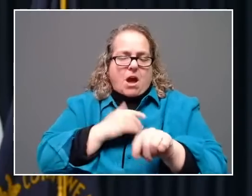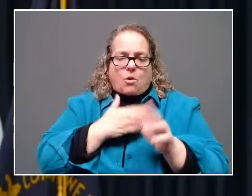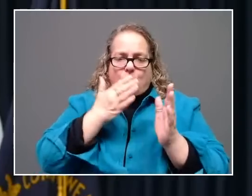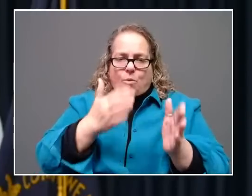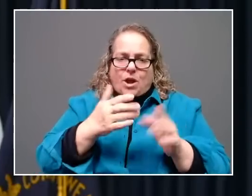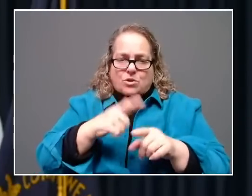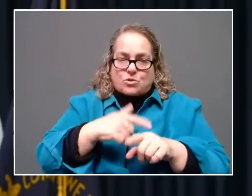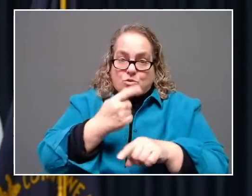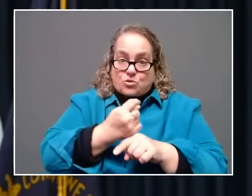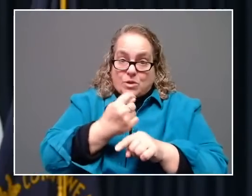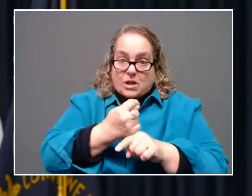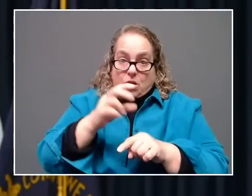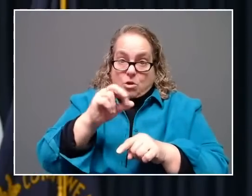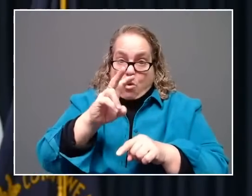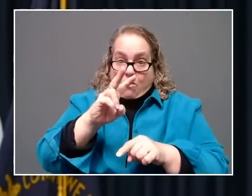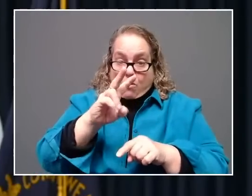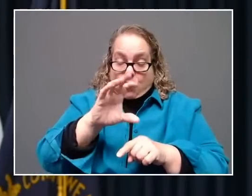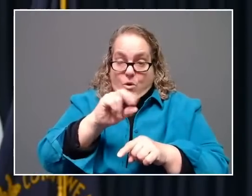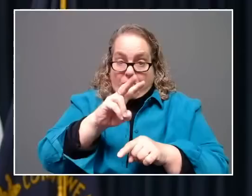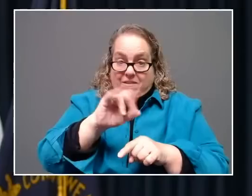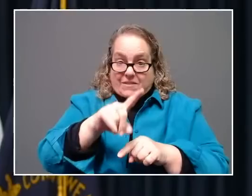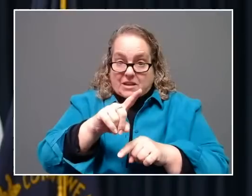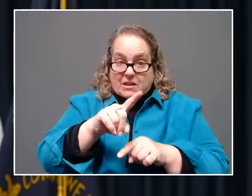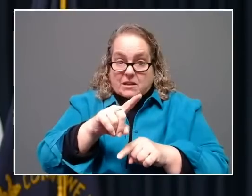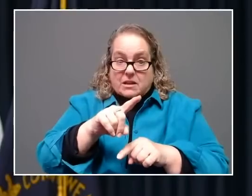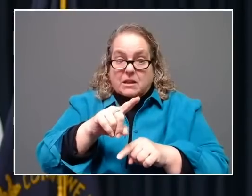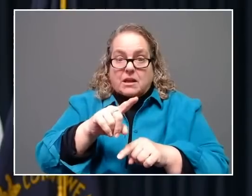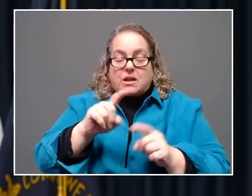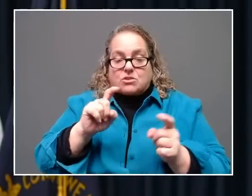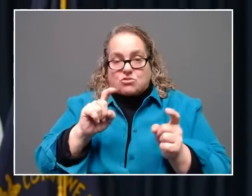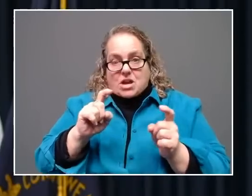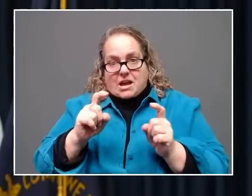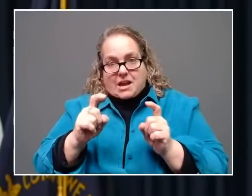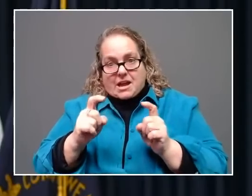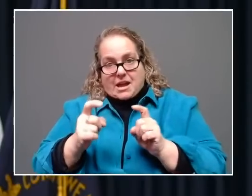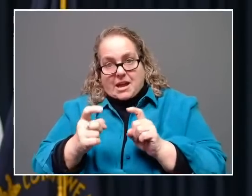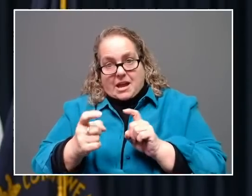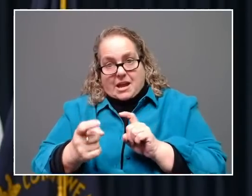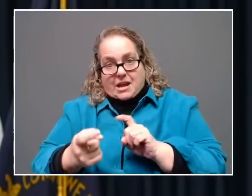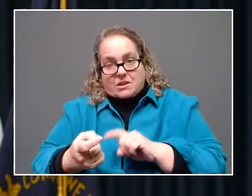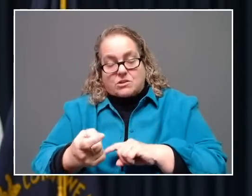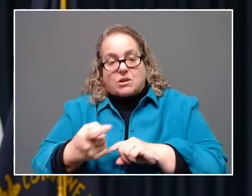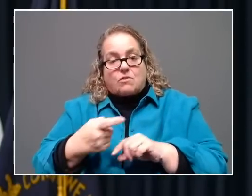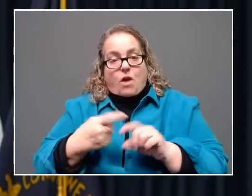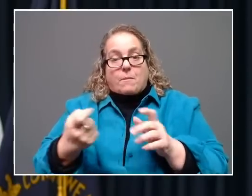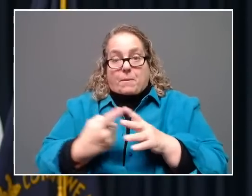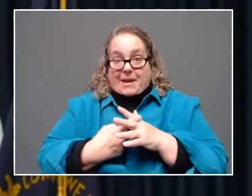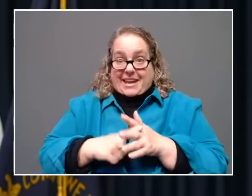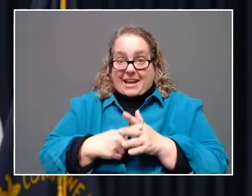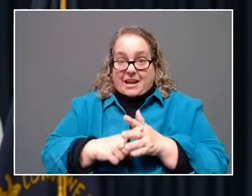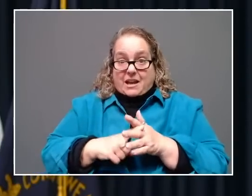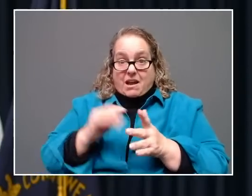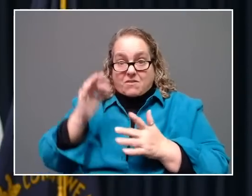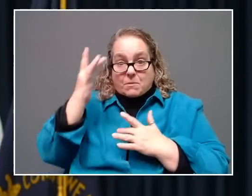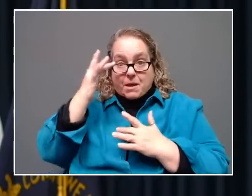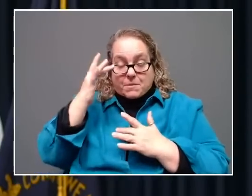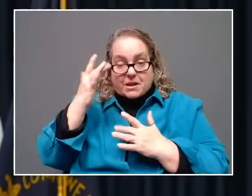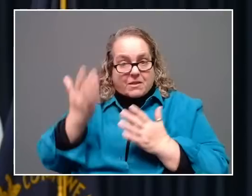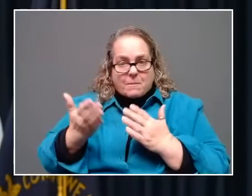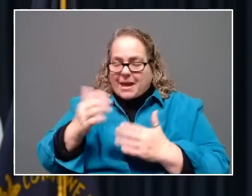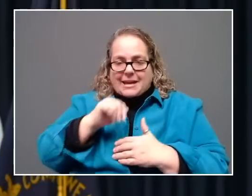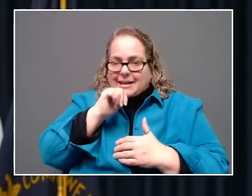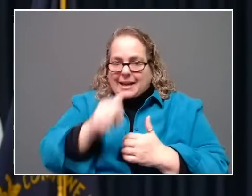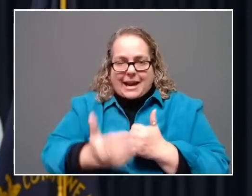the emergent situation evolved so much from doing things in the beginning of the pandemic that might not have helped the patient because we didn't